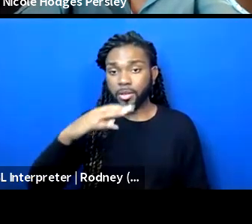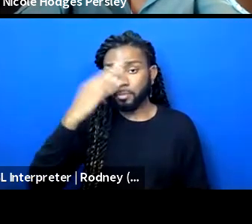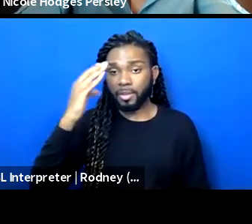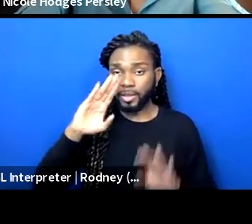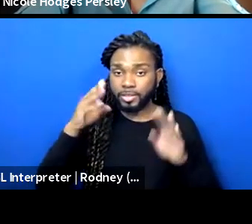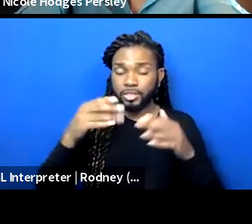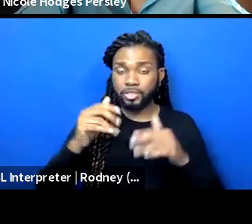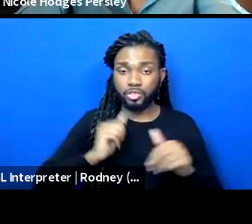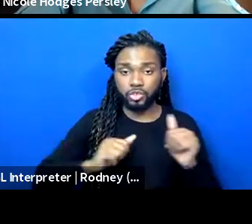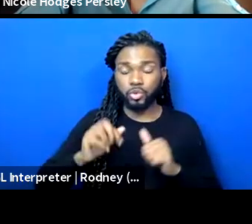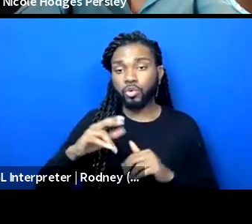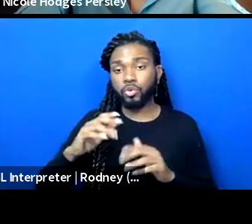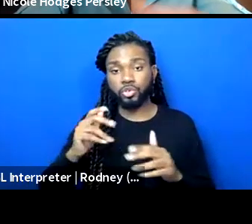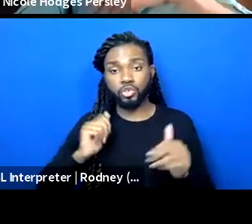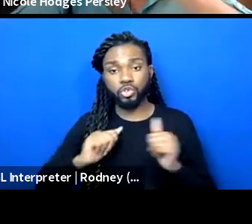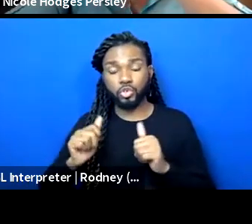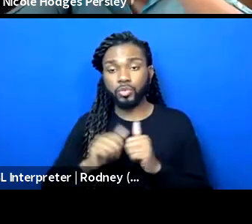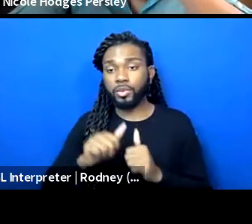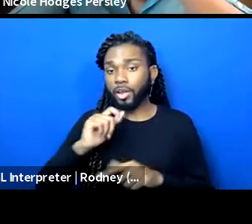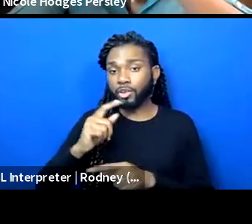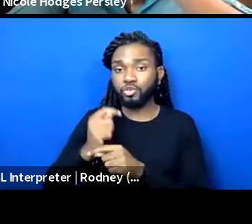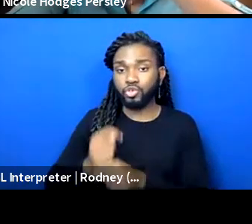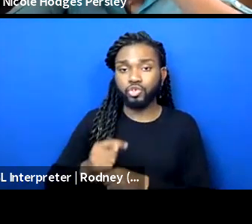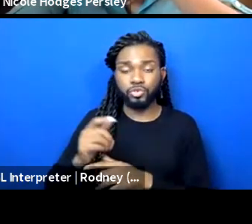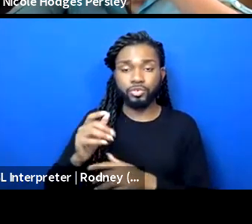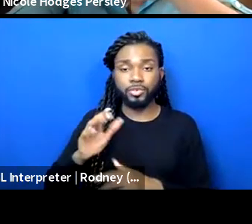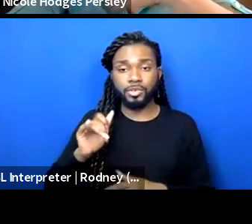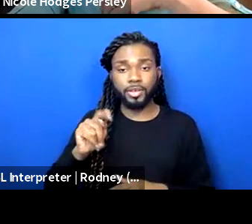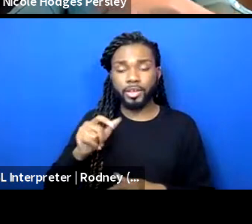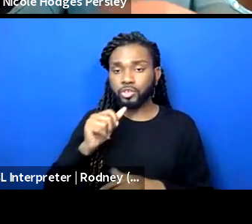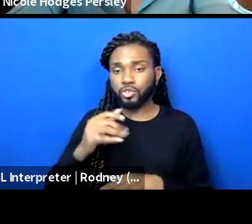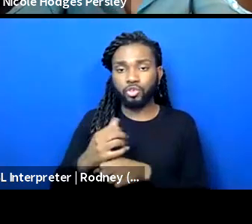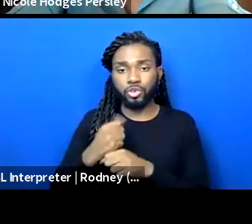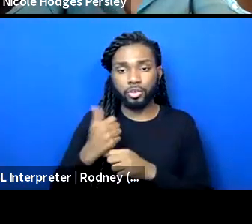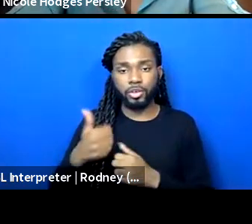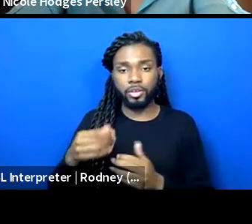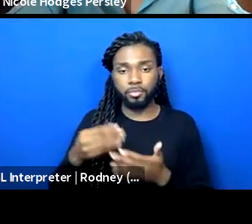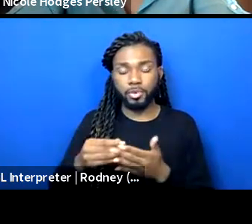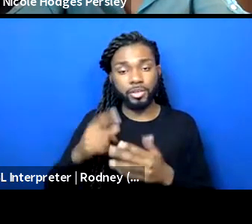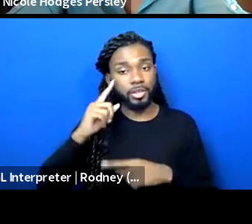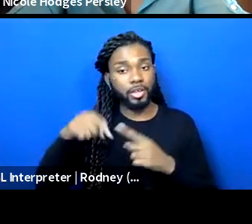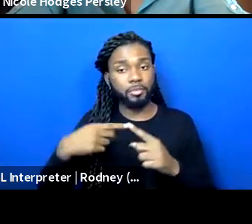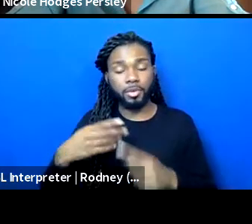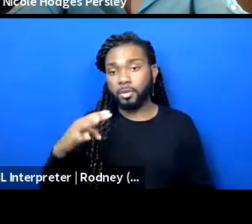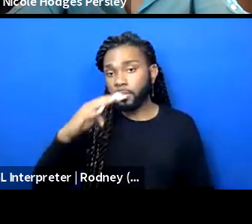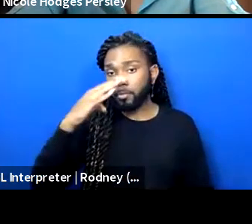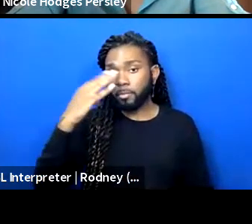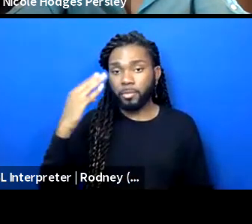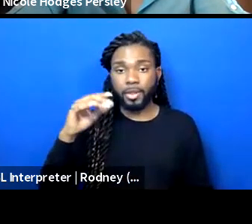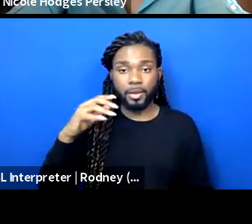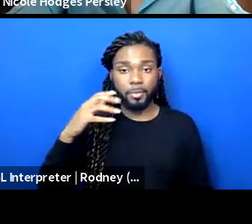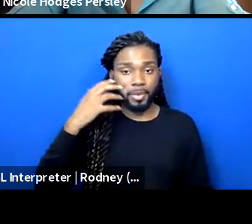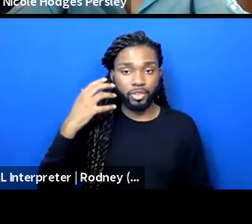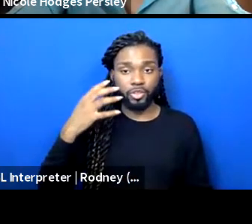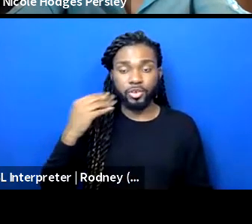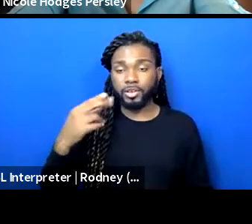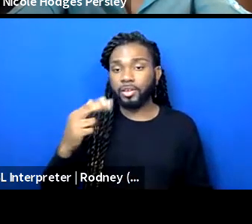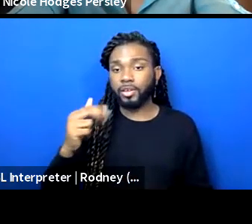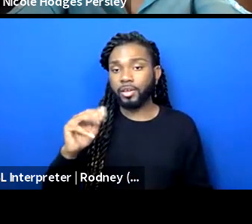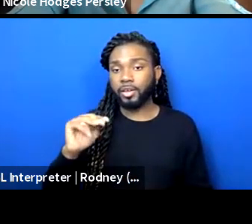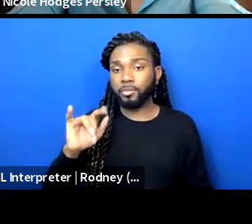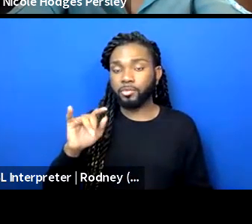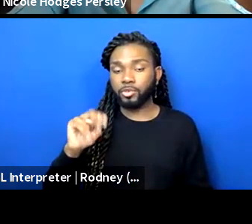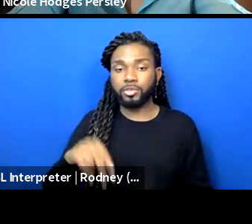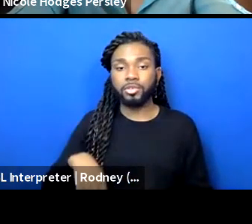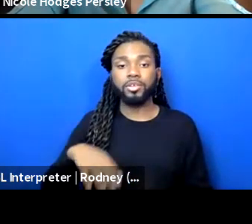shows with non-traditional casts don't make money or have broad-based appeal. Think of Black Panther and Hamilton. The SUSY Awards has a goal of